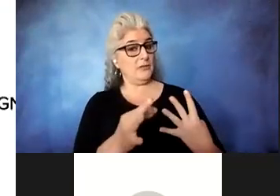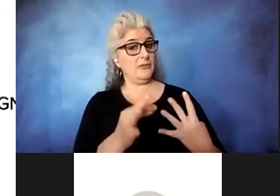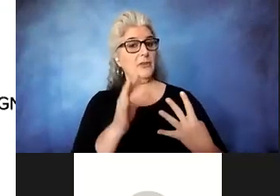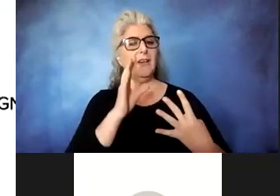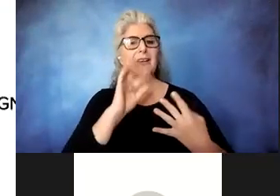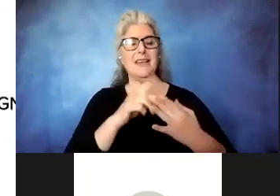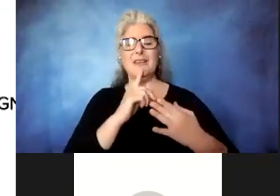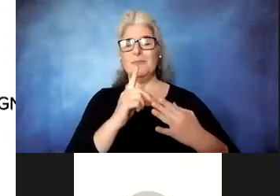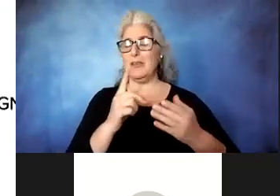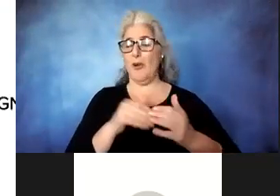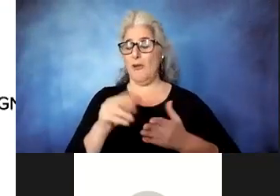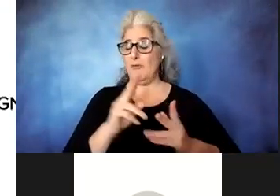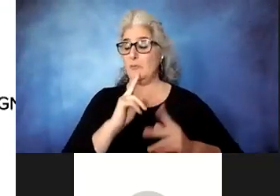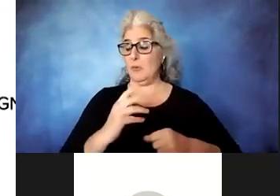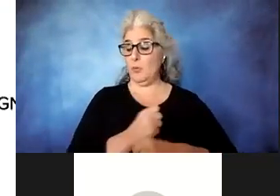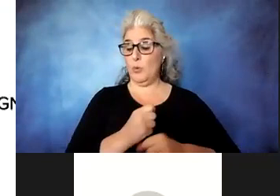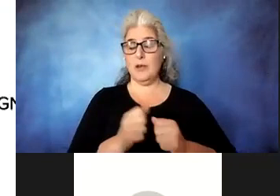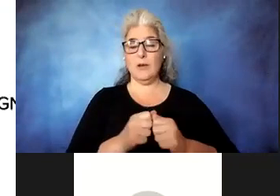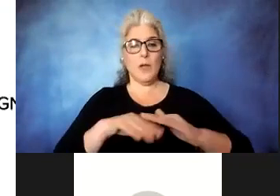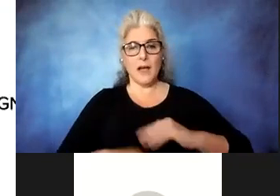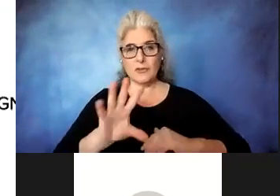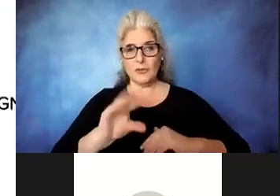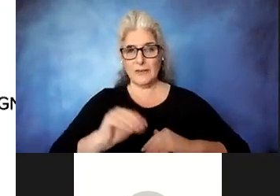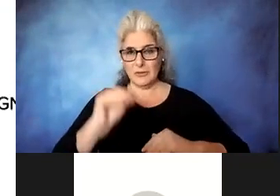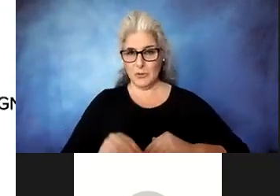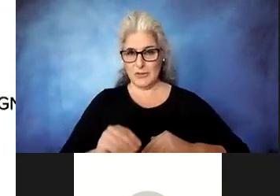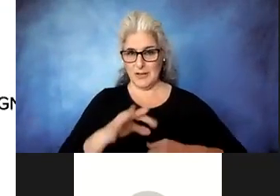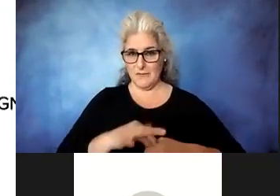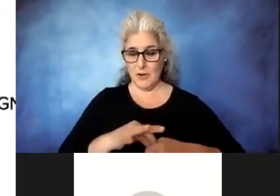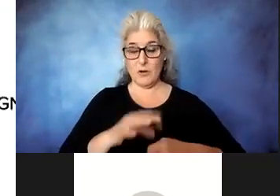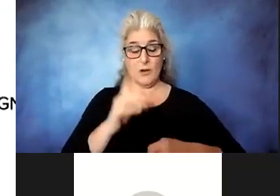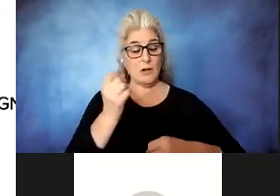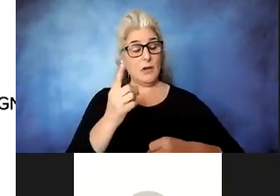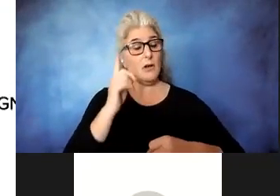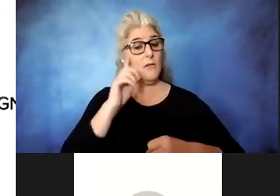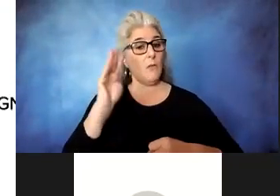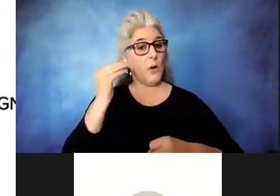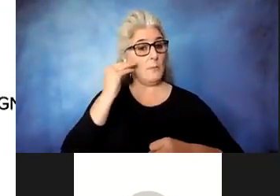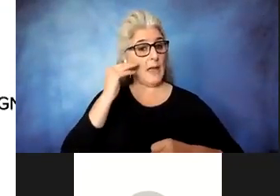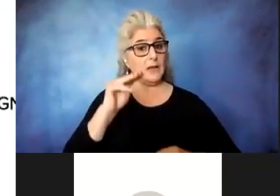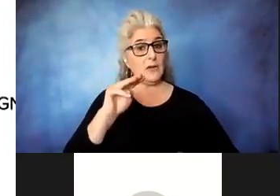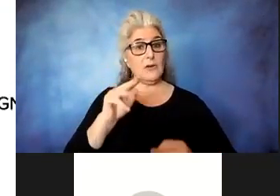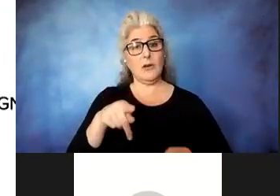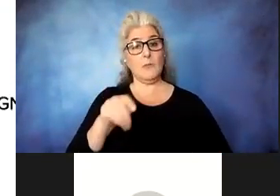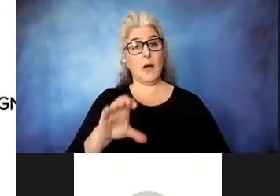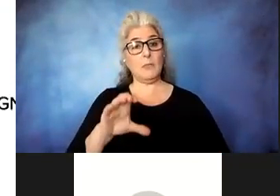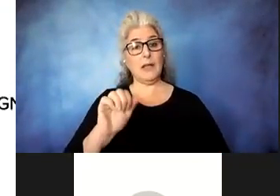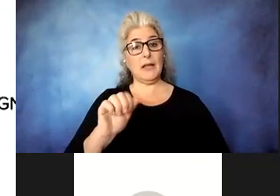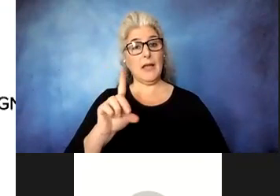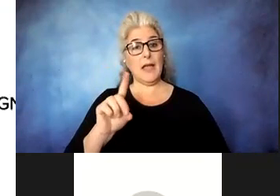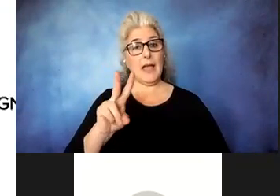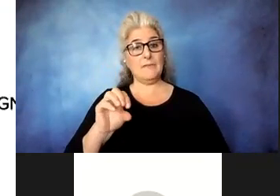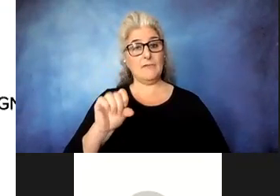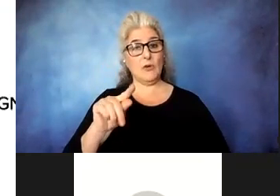less than 50% or a majority of the vote, for the offices of mayor, public advocate, and comptroller, we were required to hold